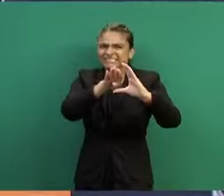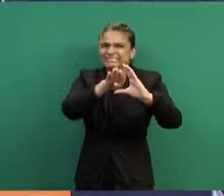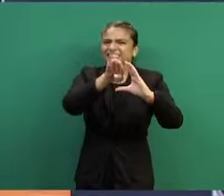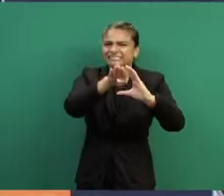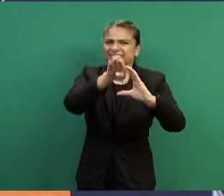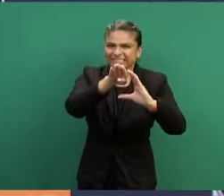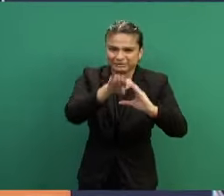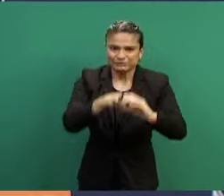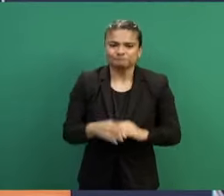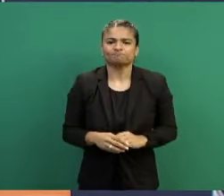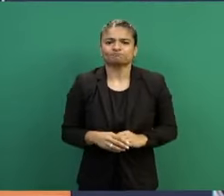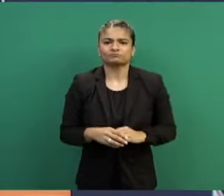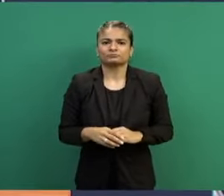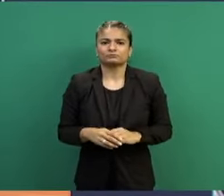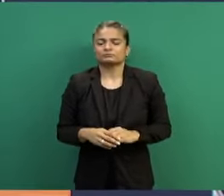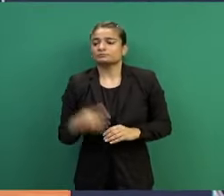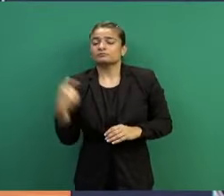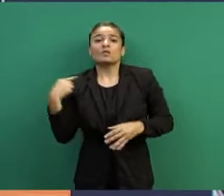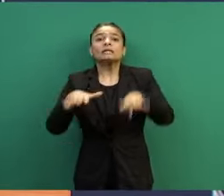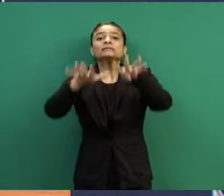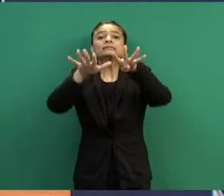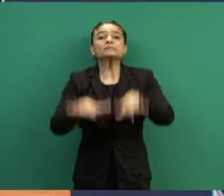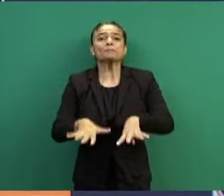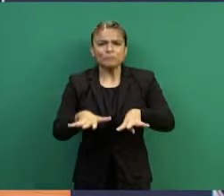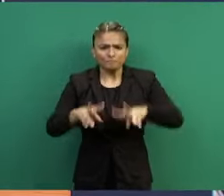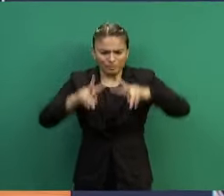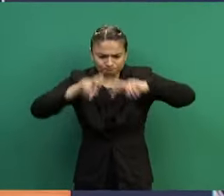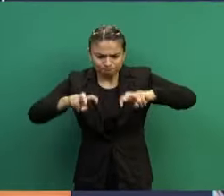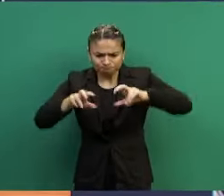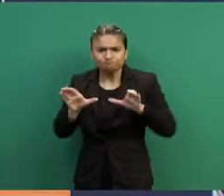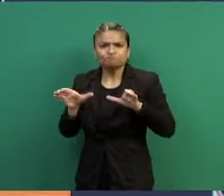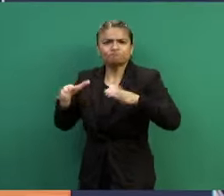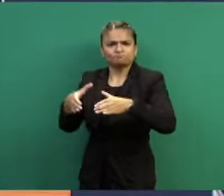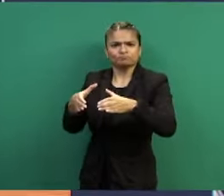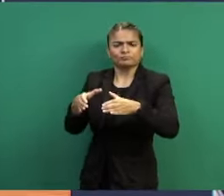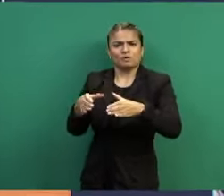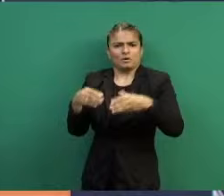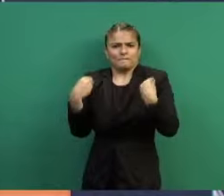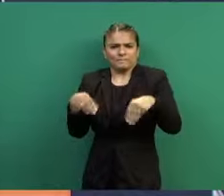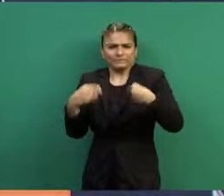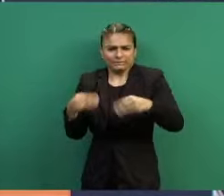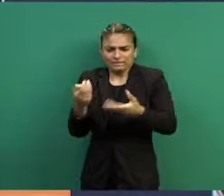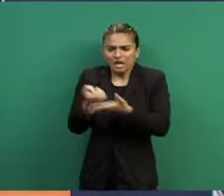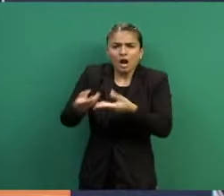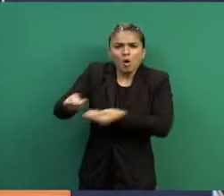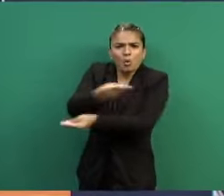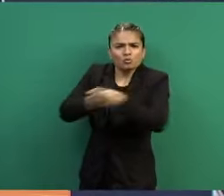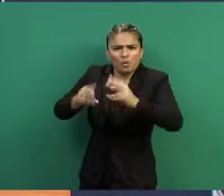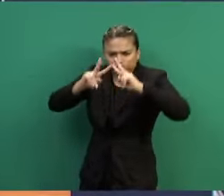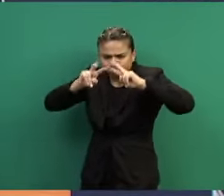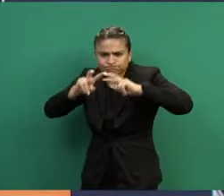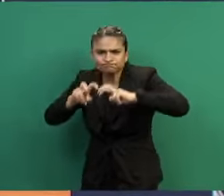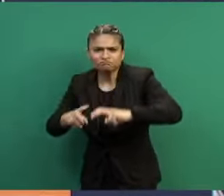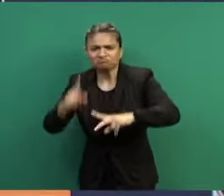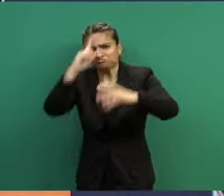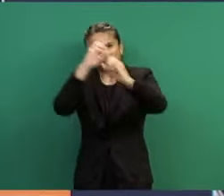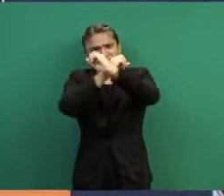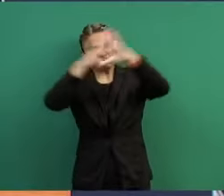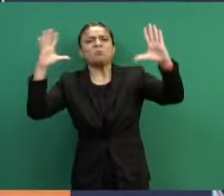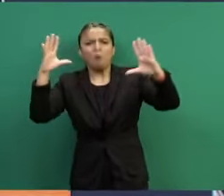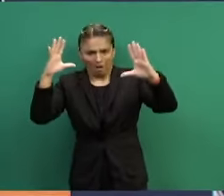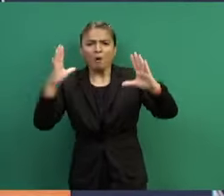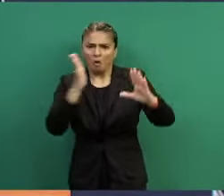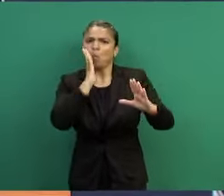The September survey of the Bureau for Economic Research shows average inflation expectations lower